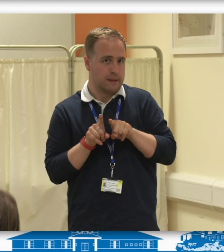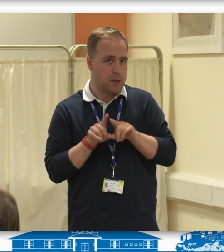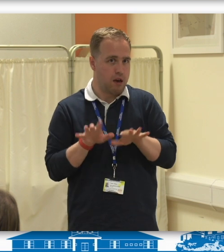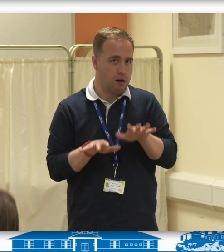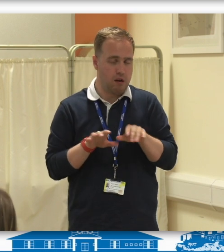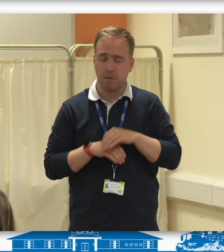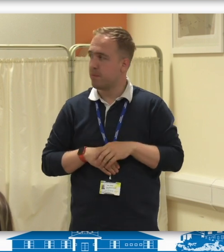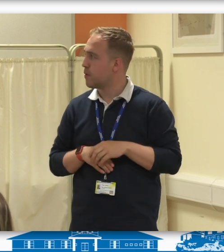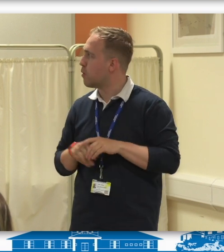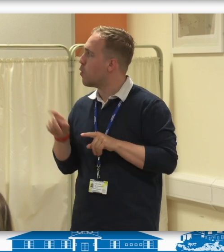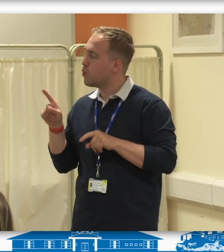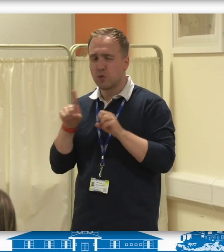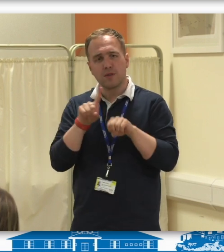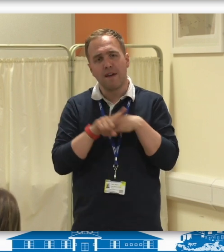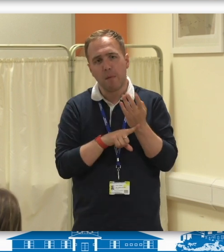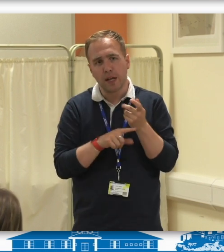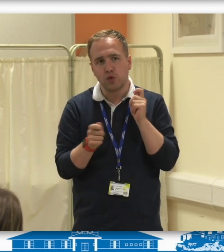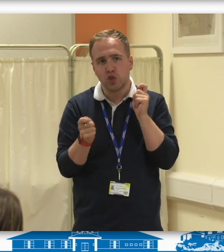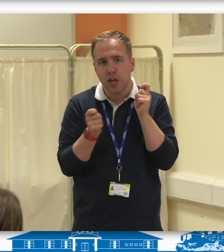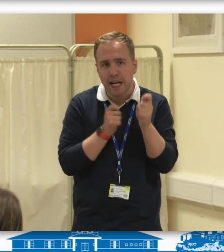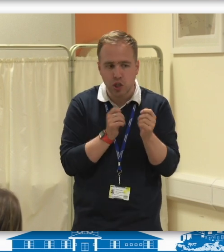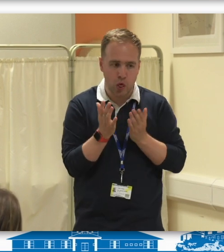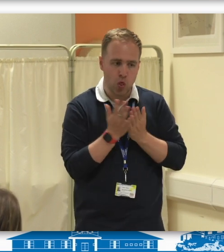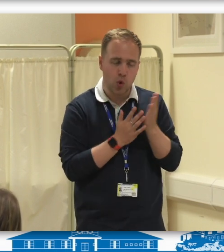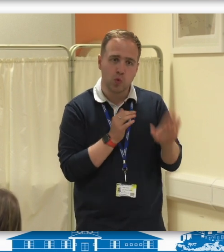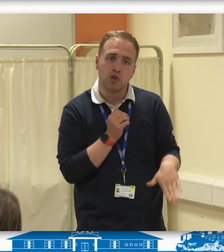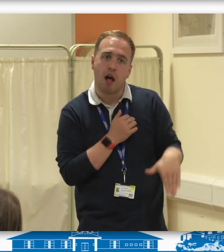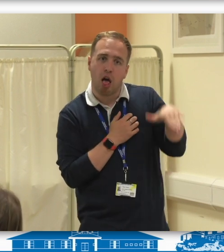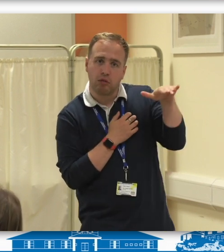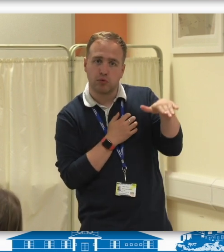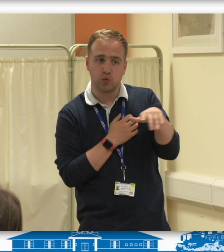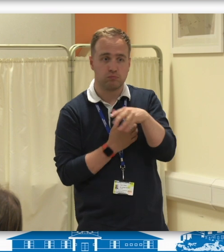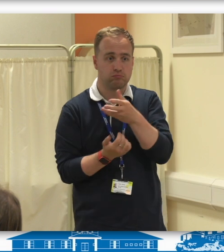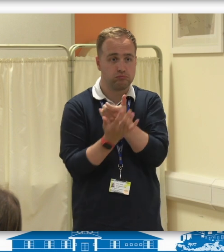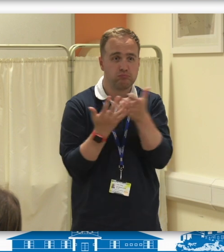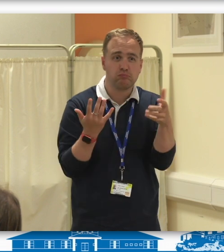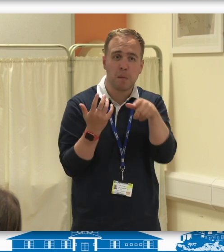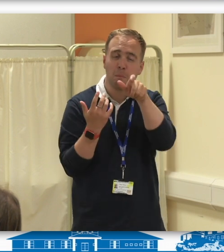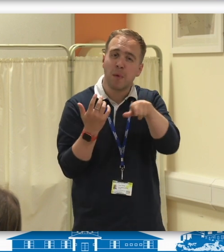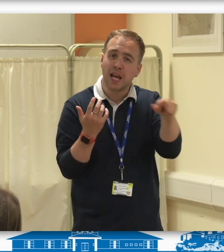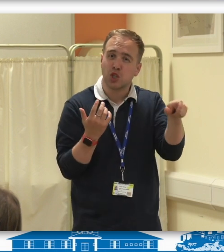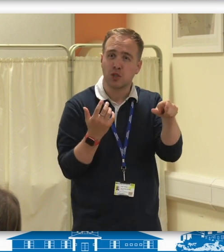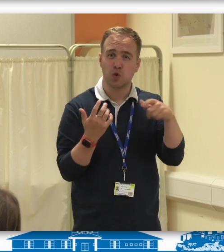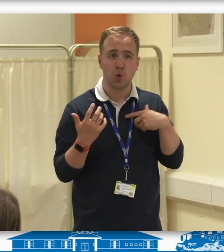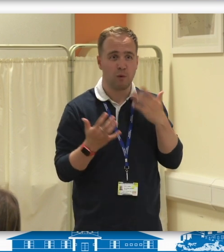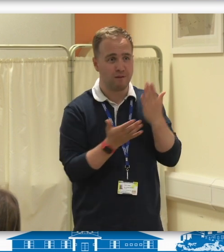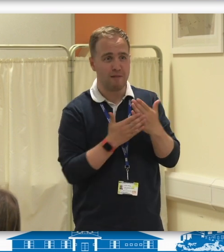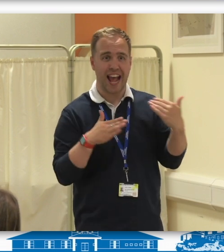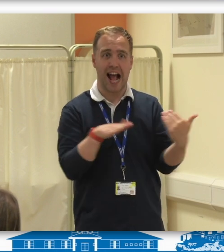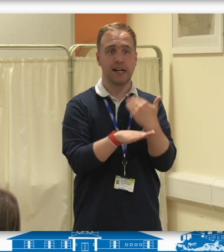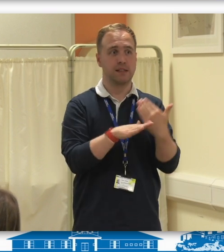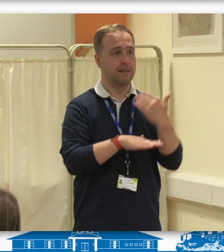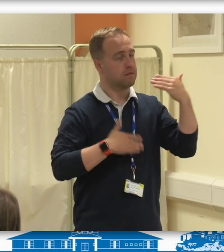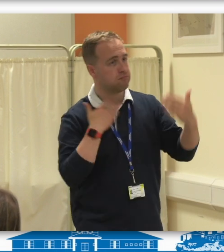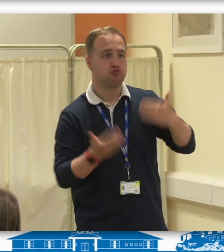Also, developmental changes occurring during childhood. So many patients were highly active before becoming